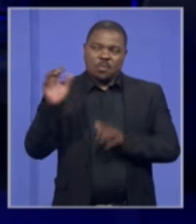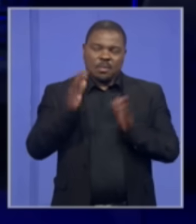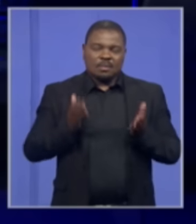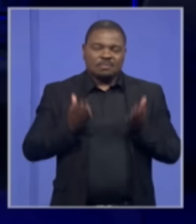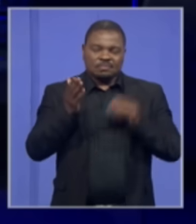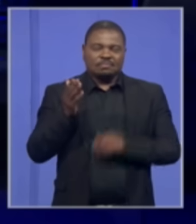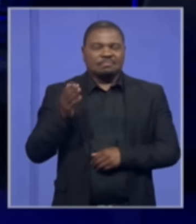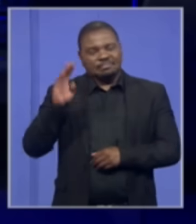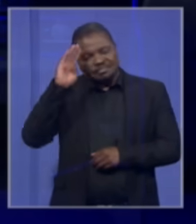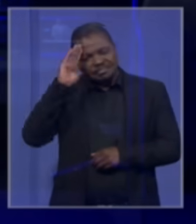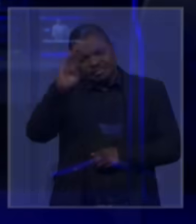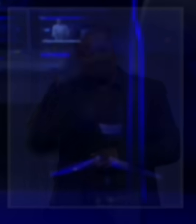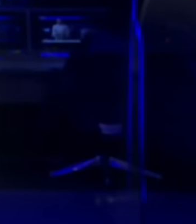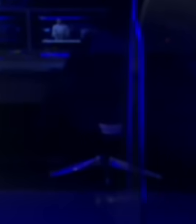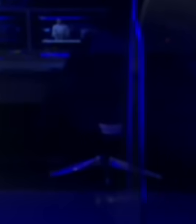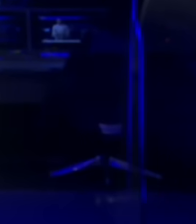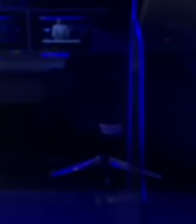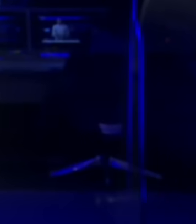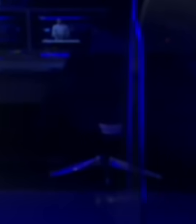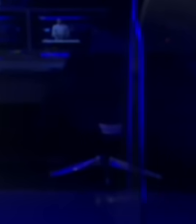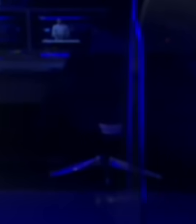Ditaba.